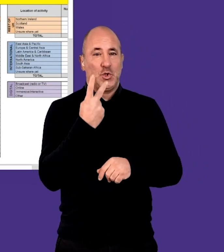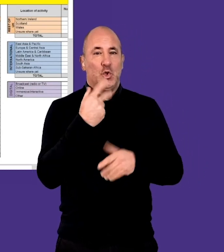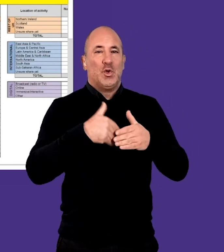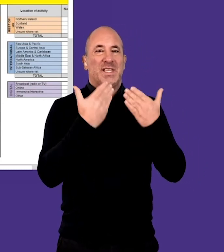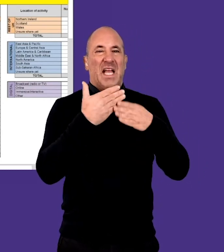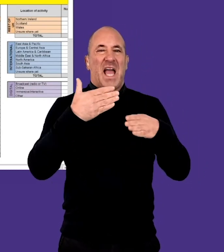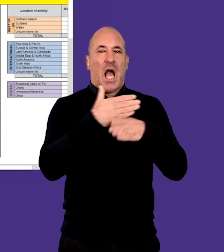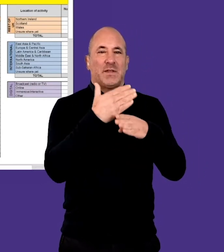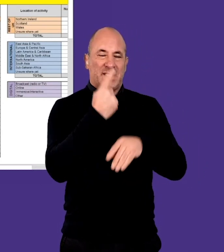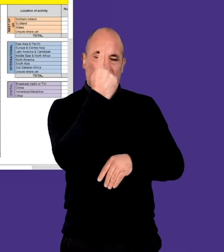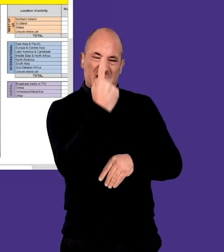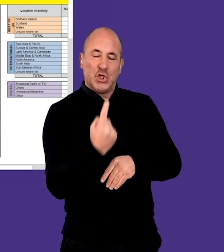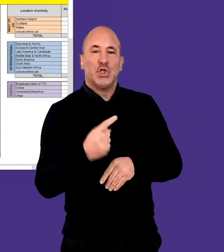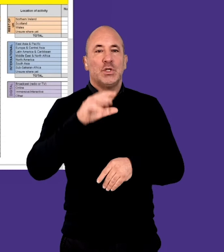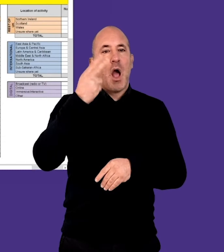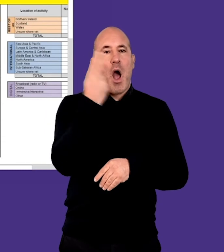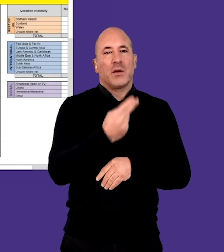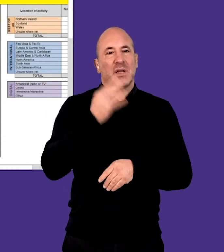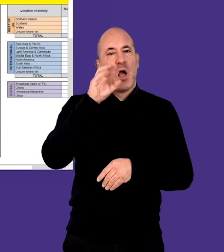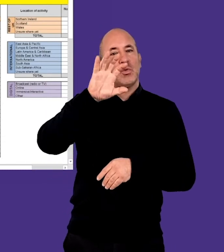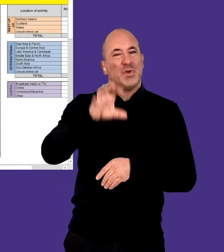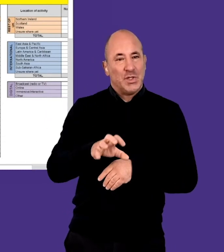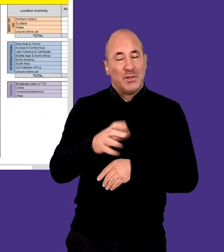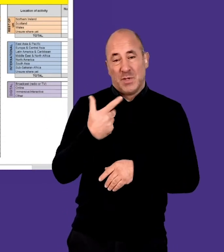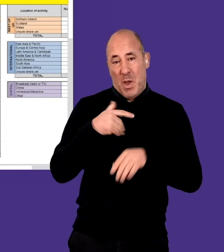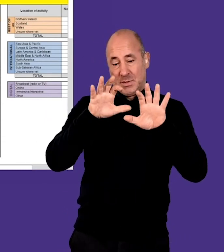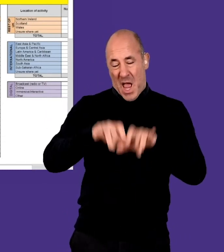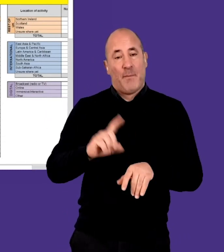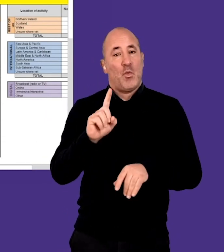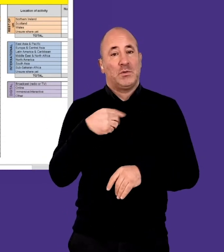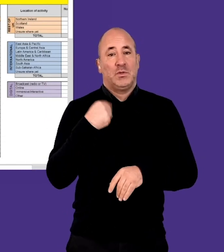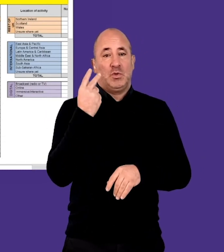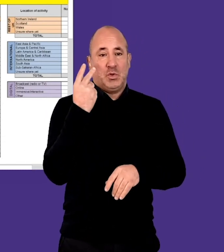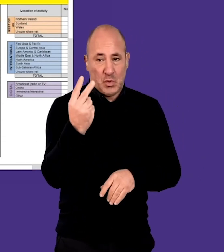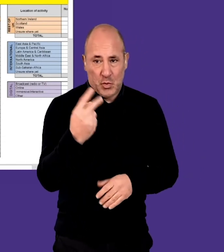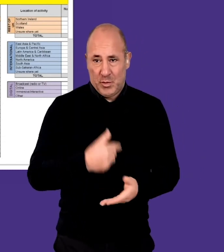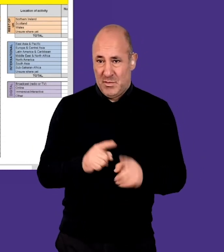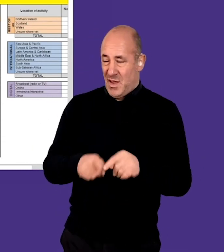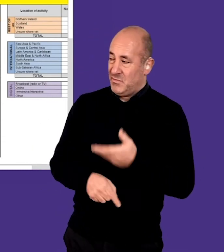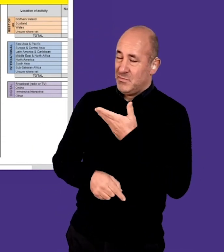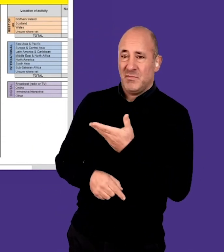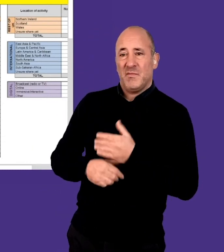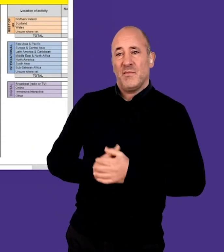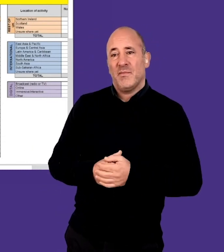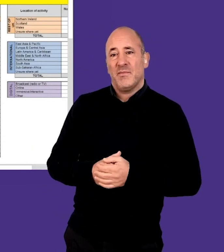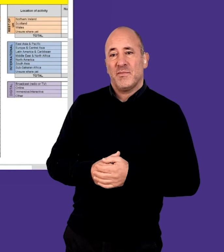So my example had 2 days of activity in each Arts Council region. So